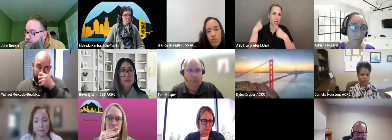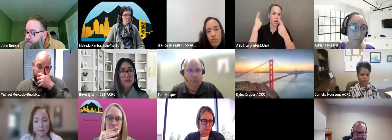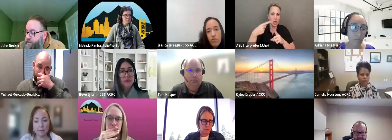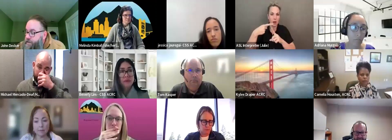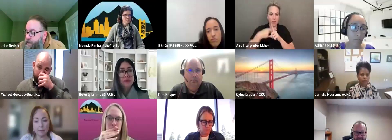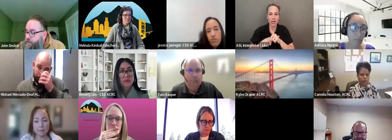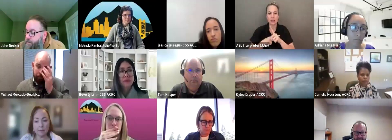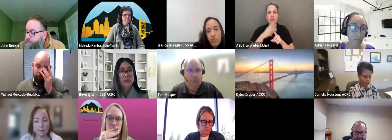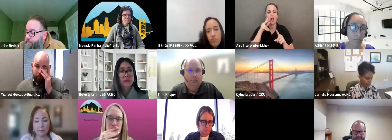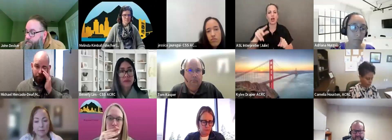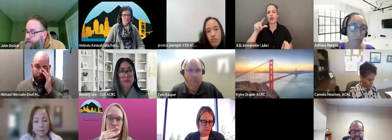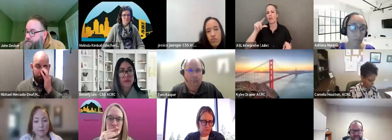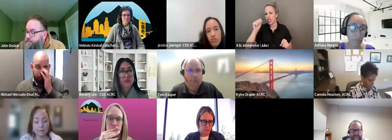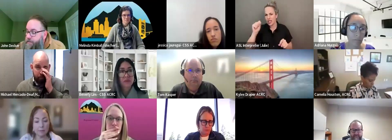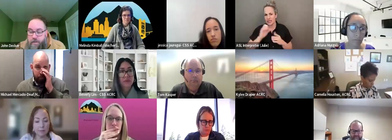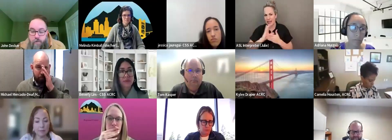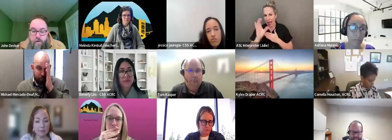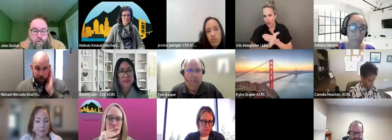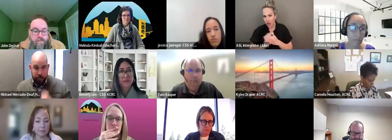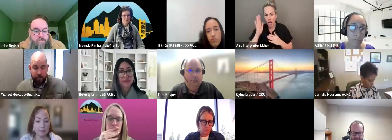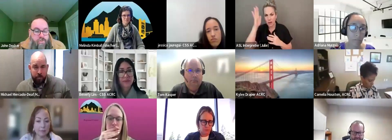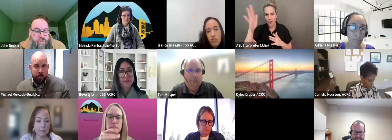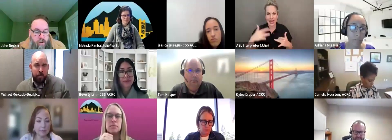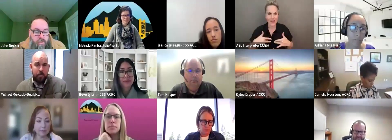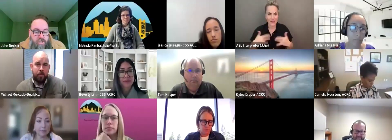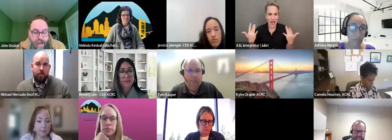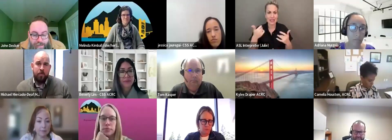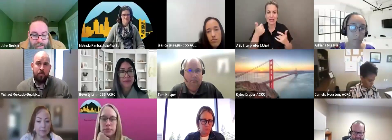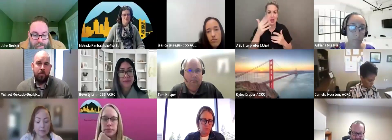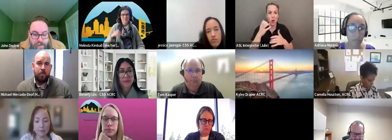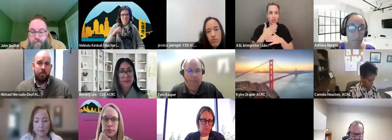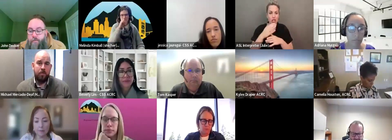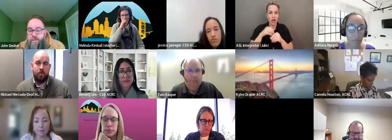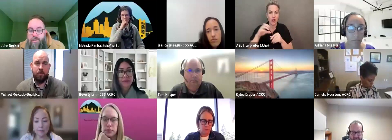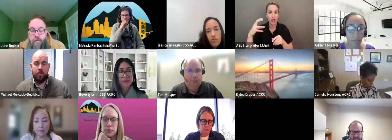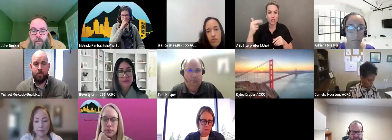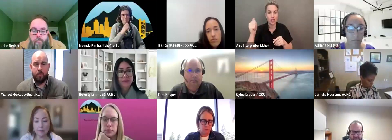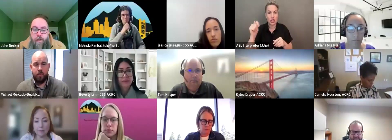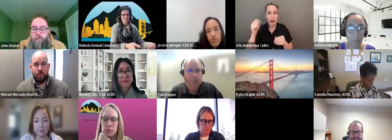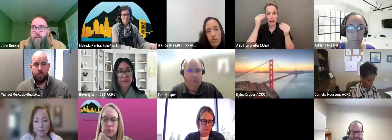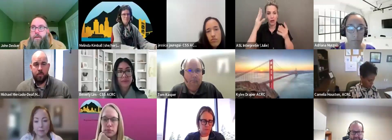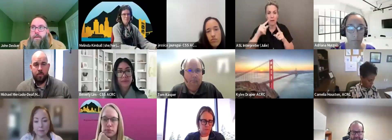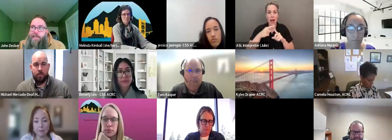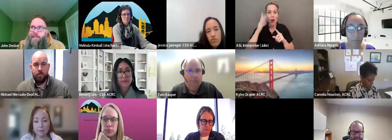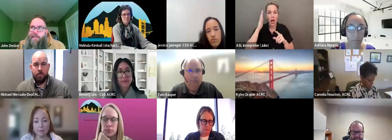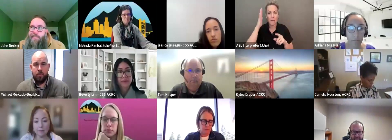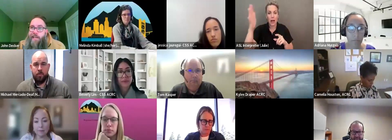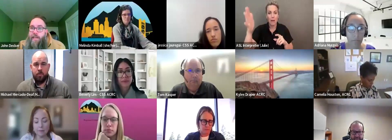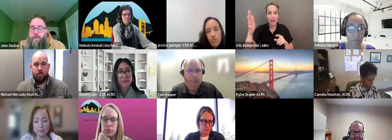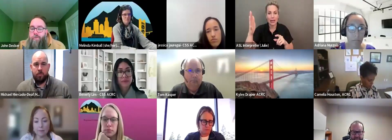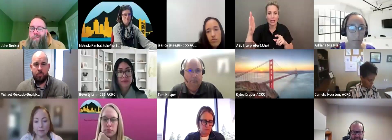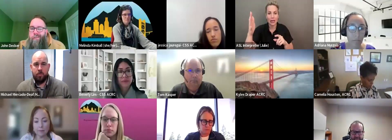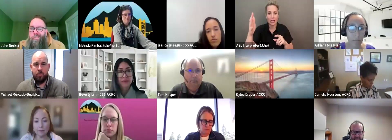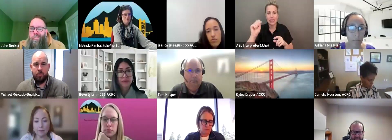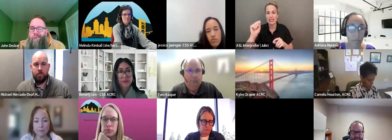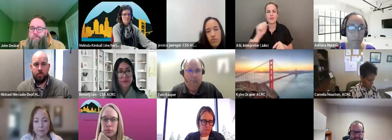We are going to take a look at the GDS calendar of upcoming events. If anyone wants to share in the chat information about the upcoming